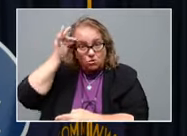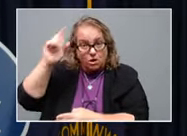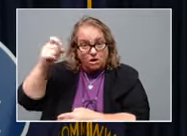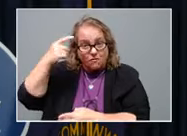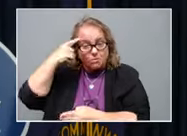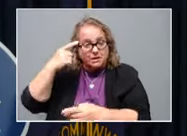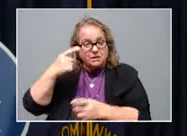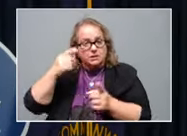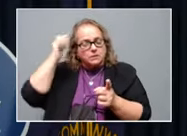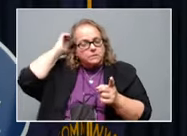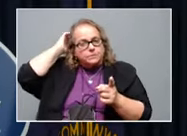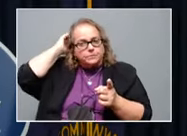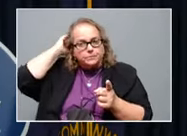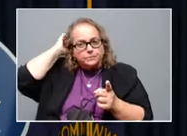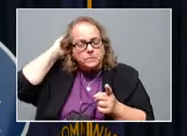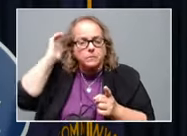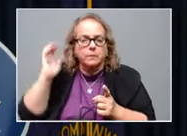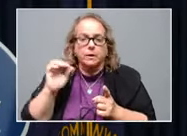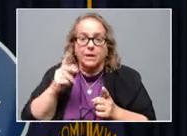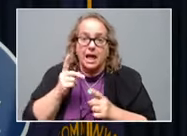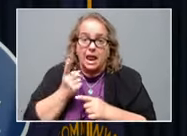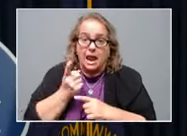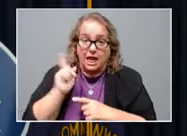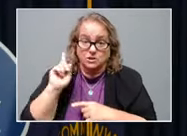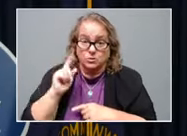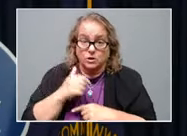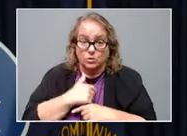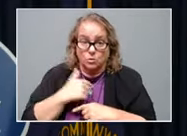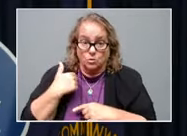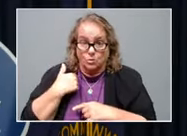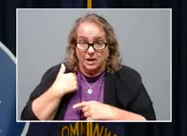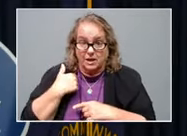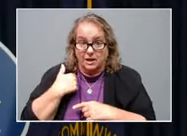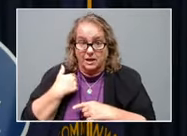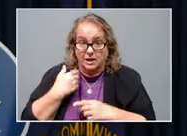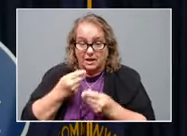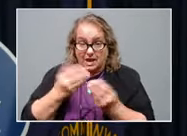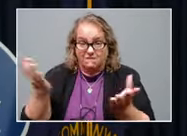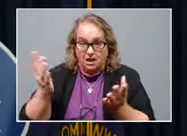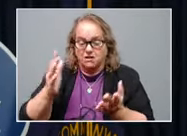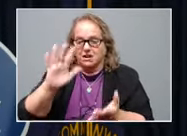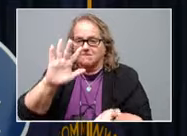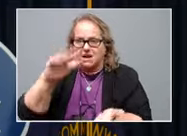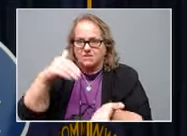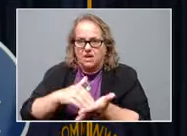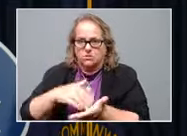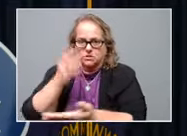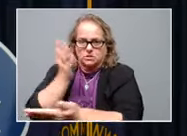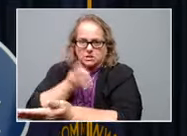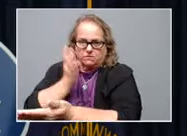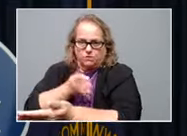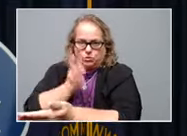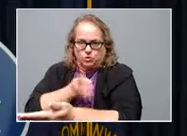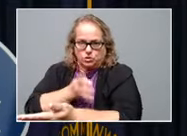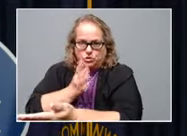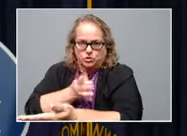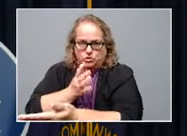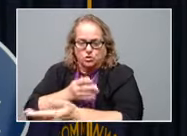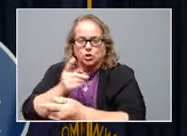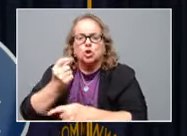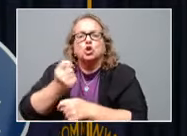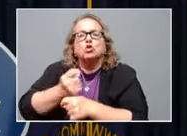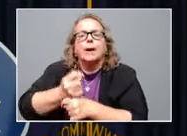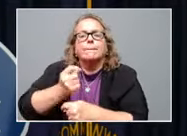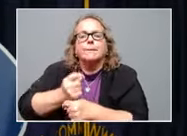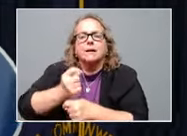but last week we gave out over 5,000 monoclonal antibody treatments. And as you remember, that